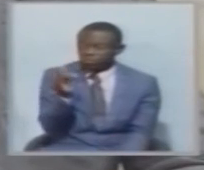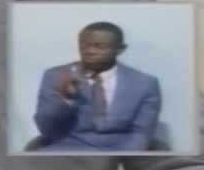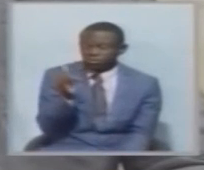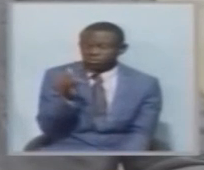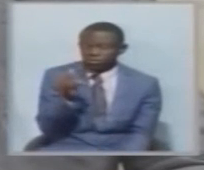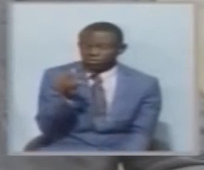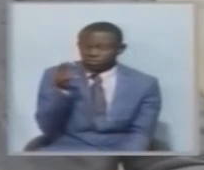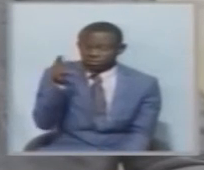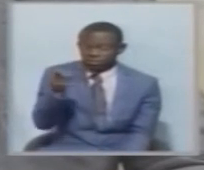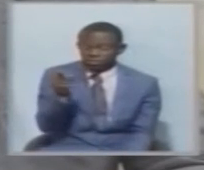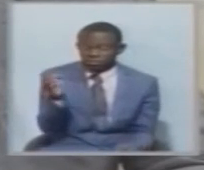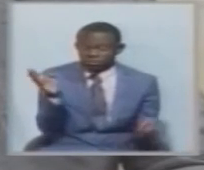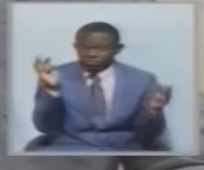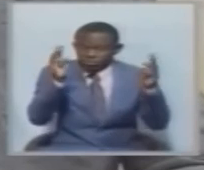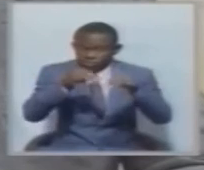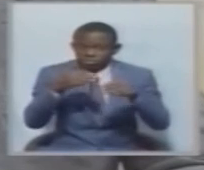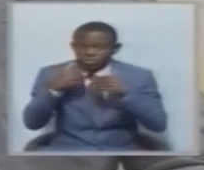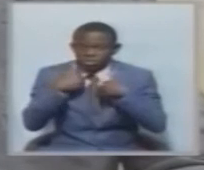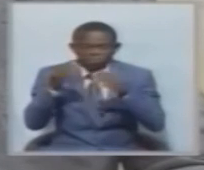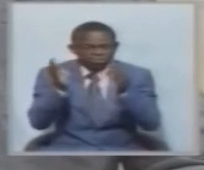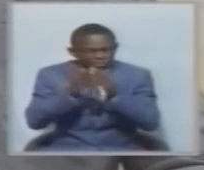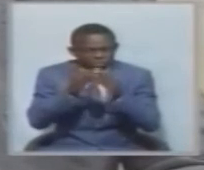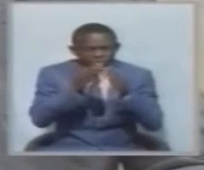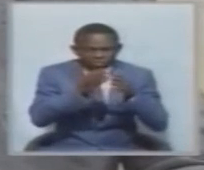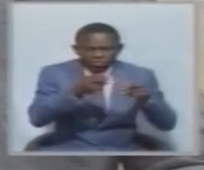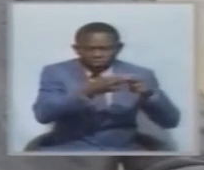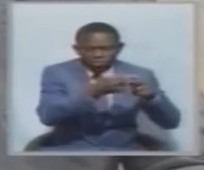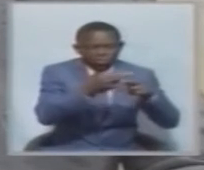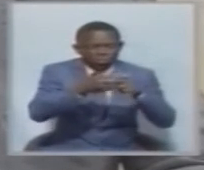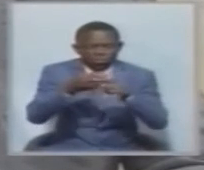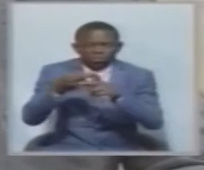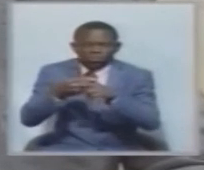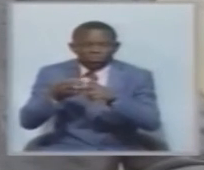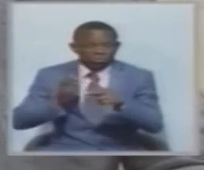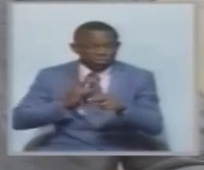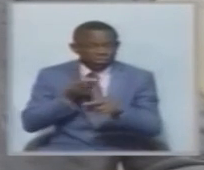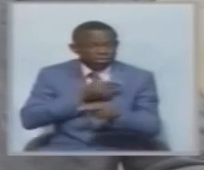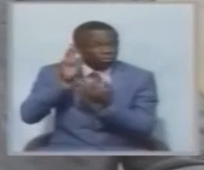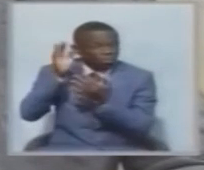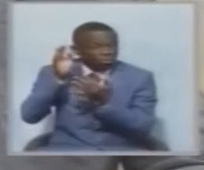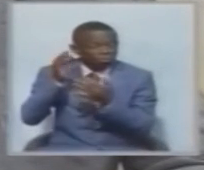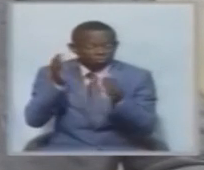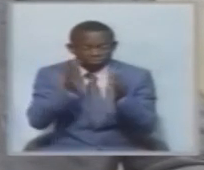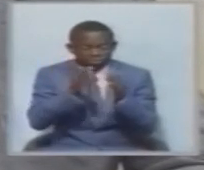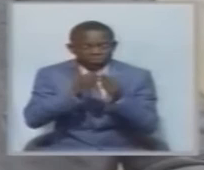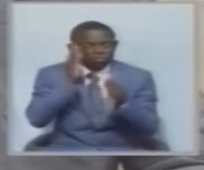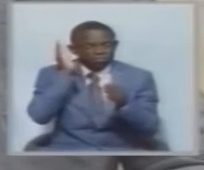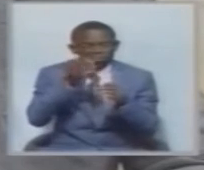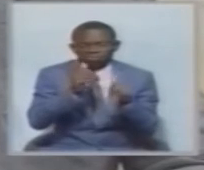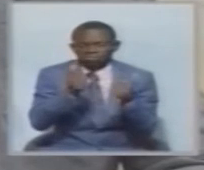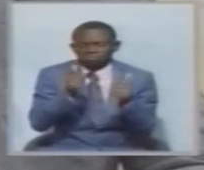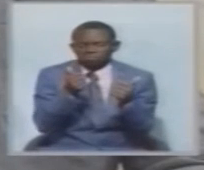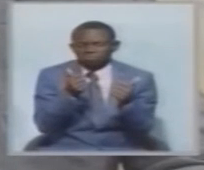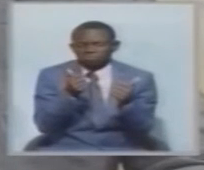rooms, and we do hope that the meetings will move smoothly. We have the events management